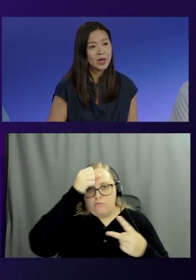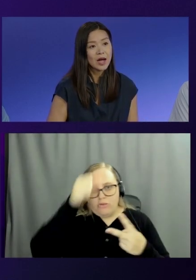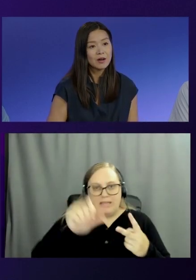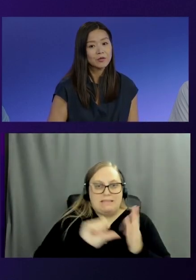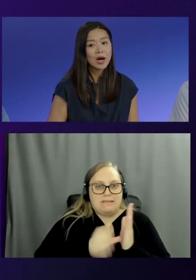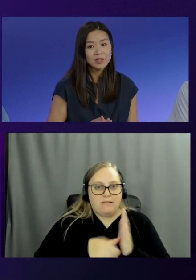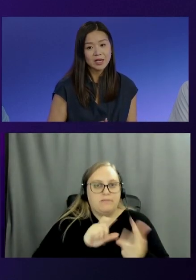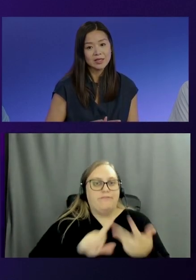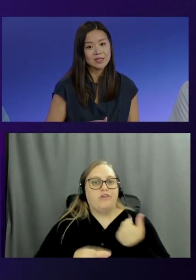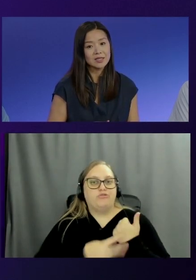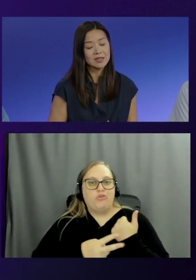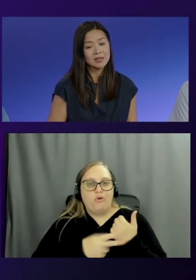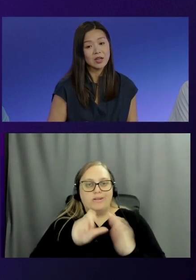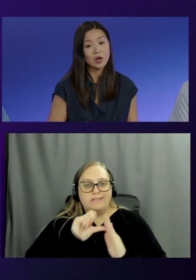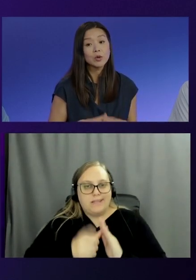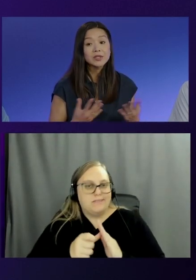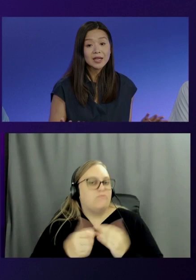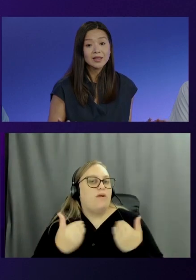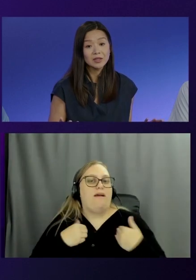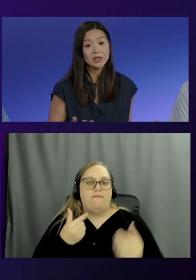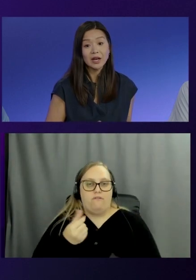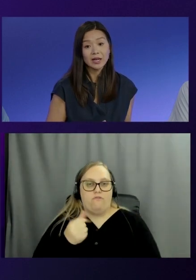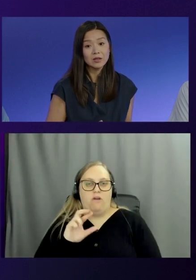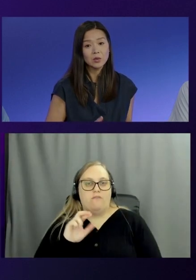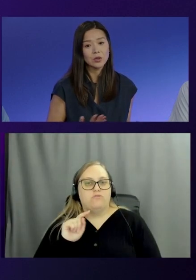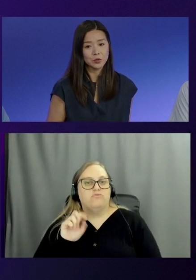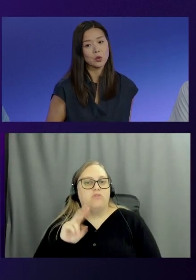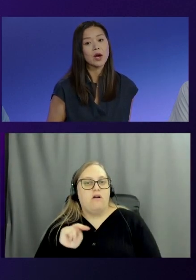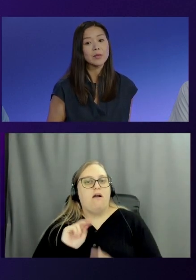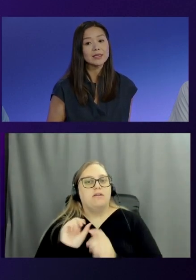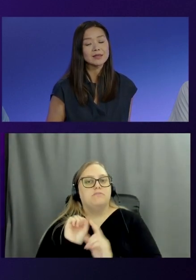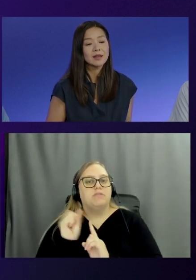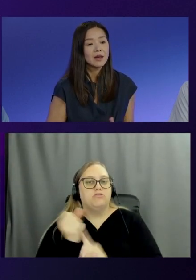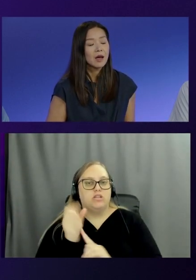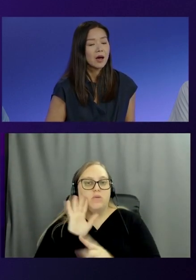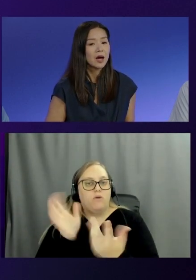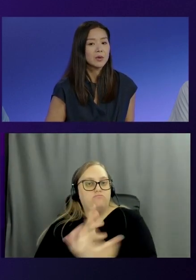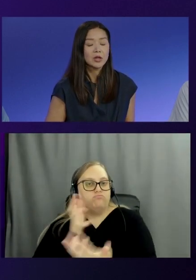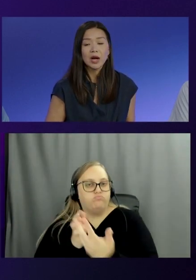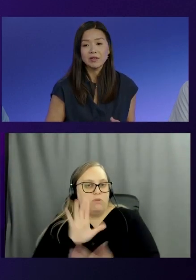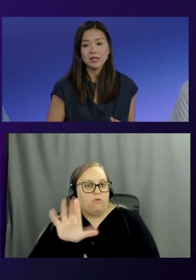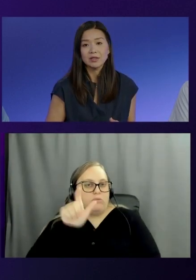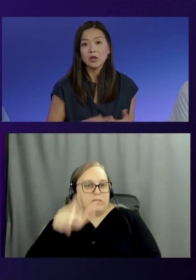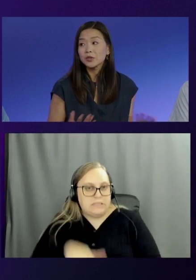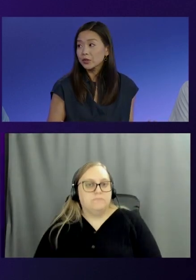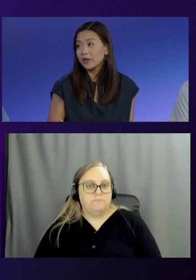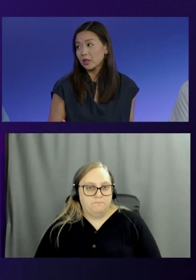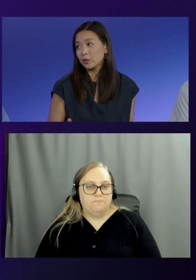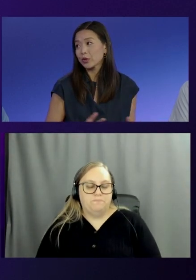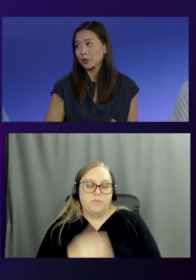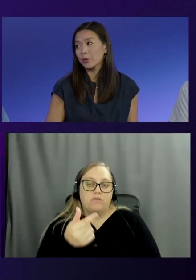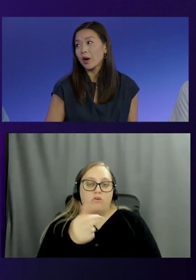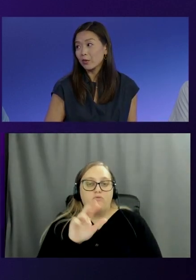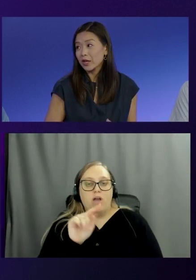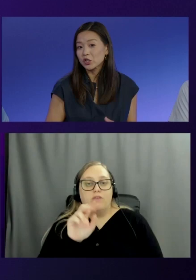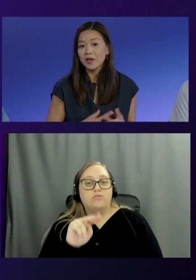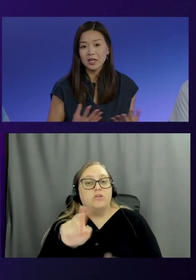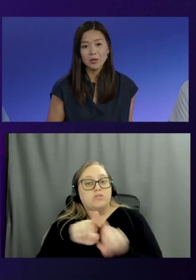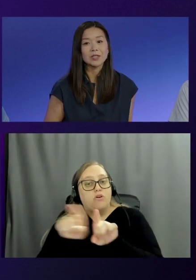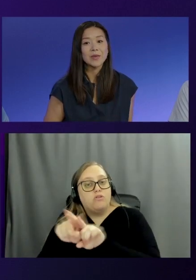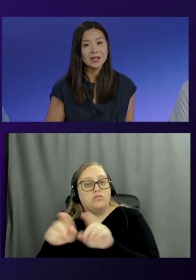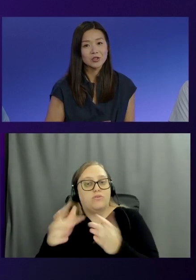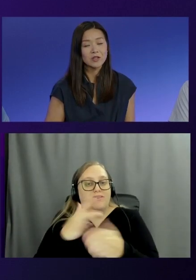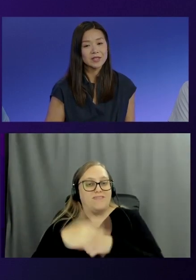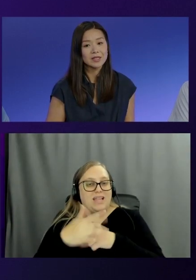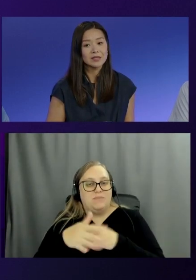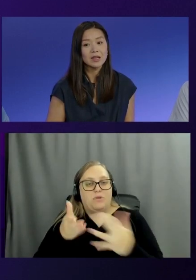intensive, we have Graviton instances that are most likely going to align with those requirements. And then Graviton's also available through a wide range of